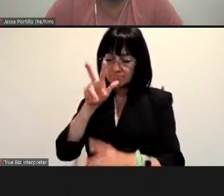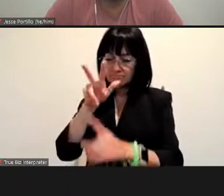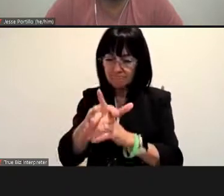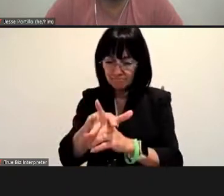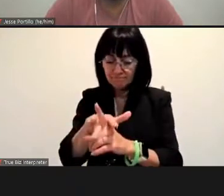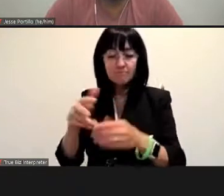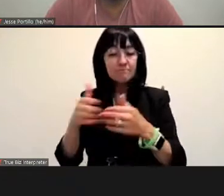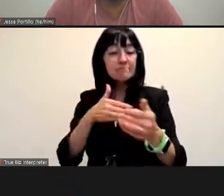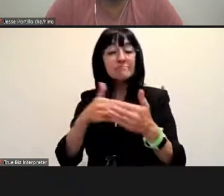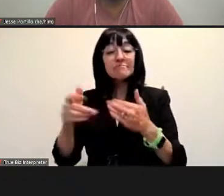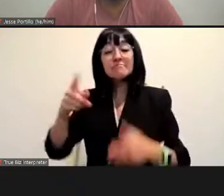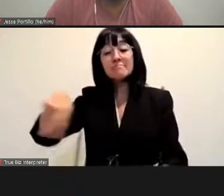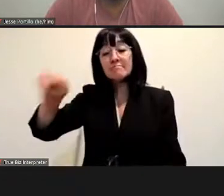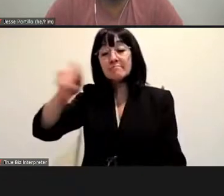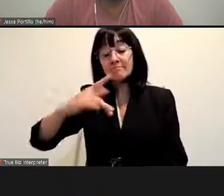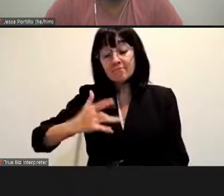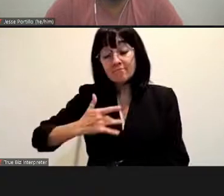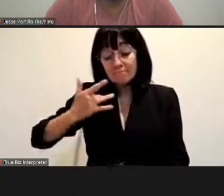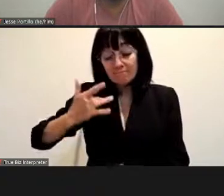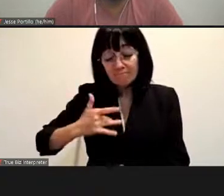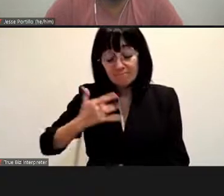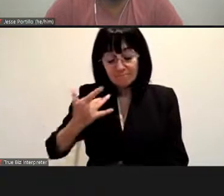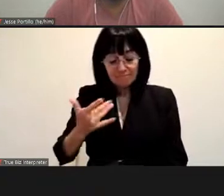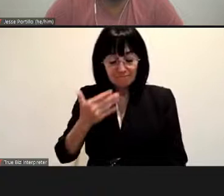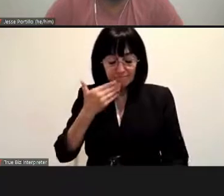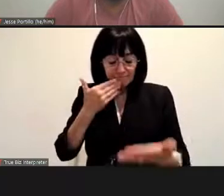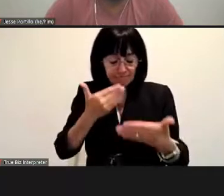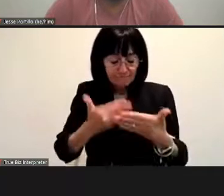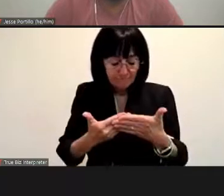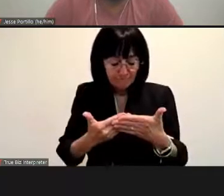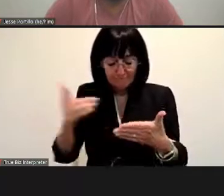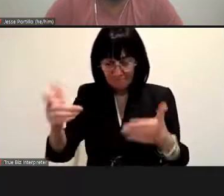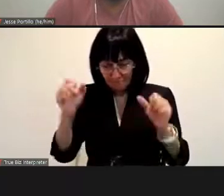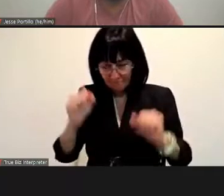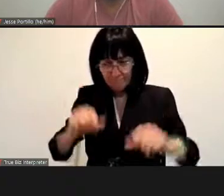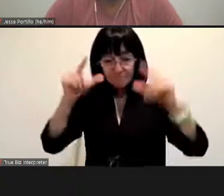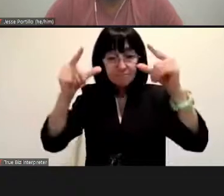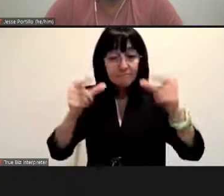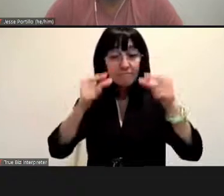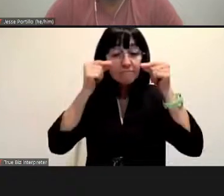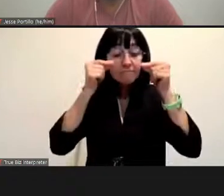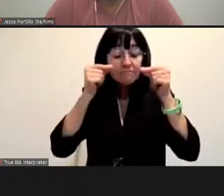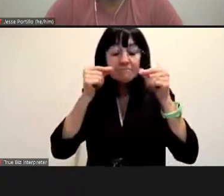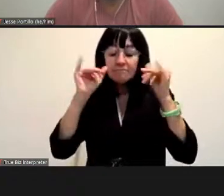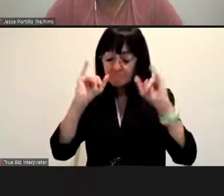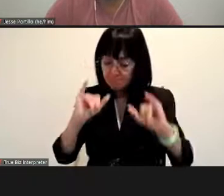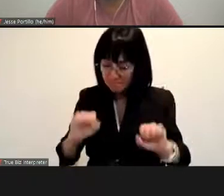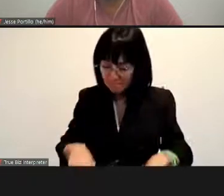you, whatever feels best for your body. Feel free to close your eyes or look off in the middle distance if that's better.